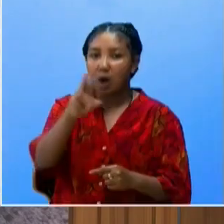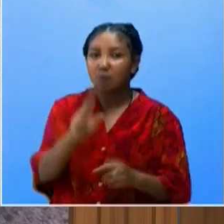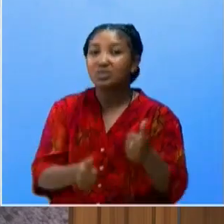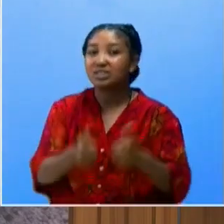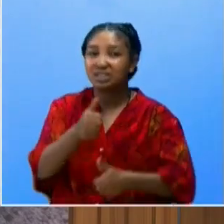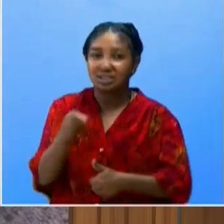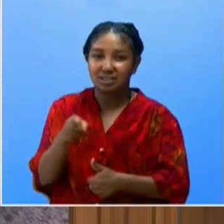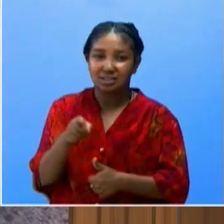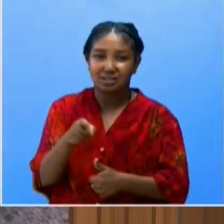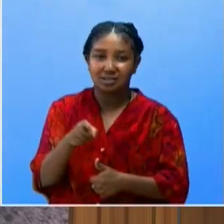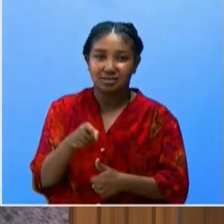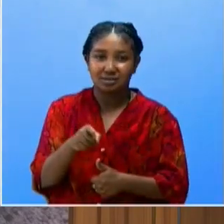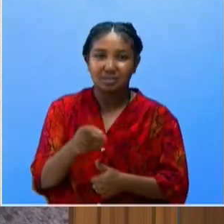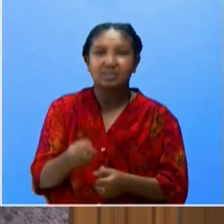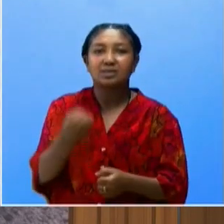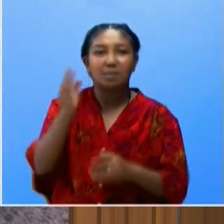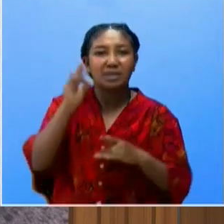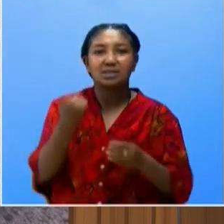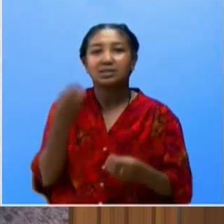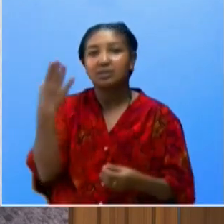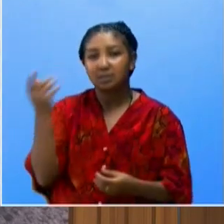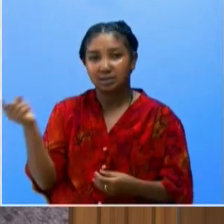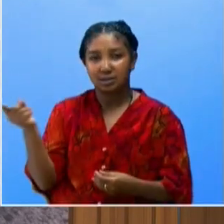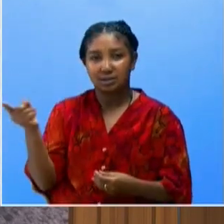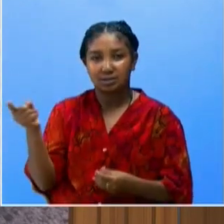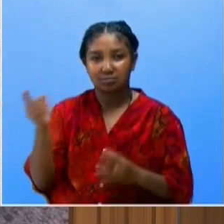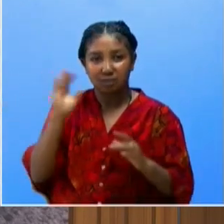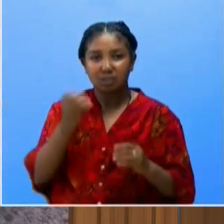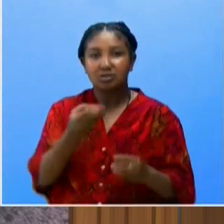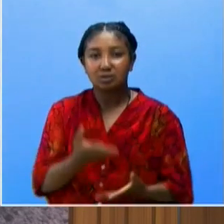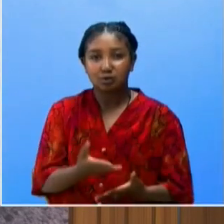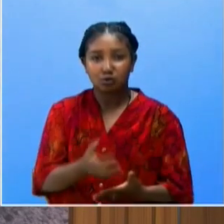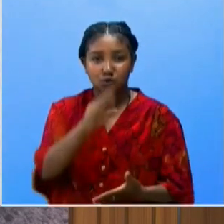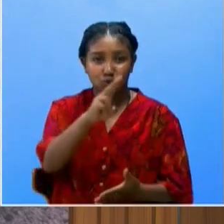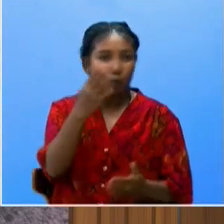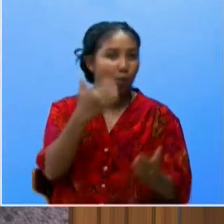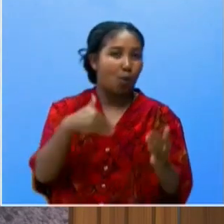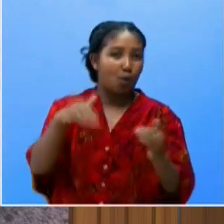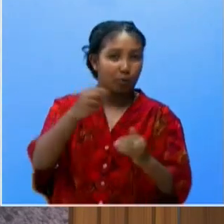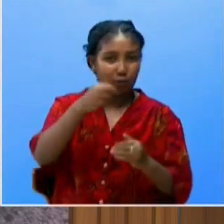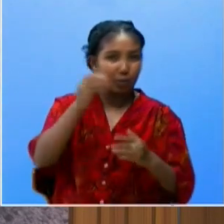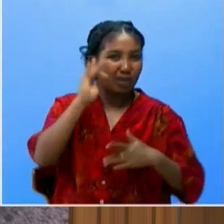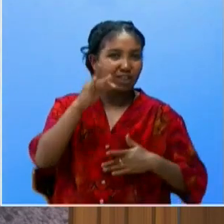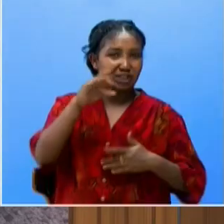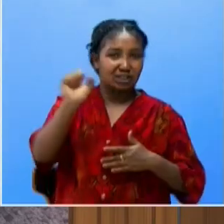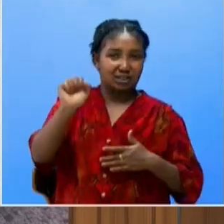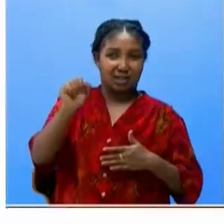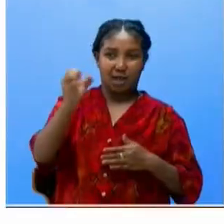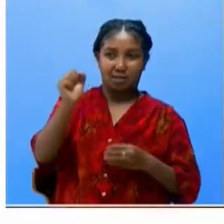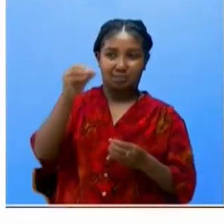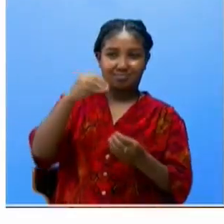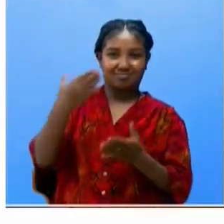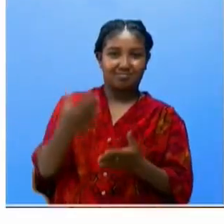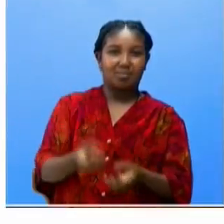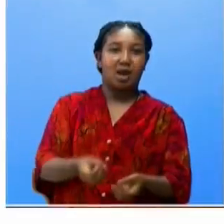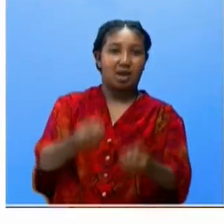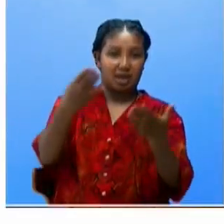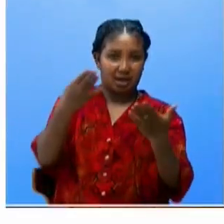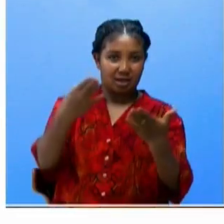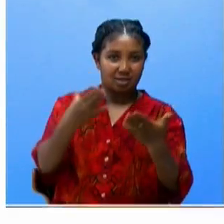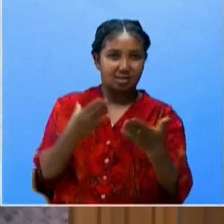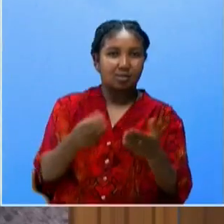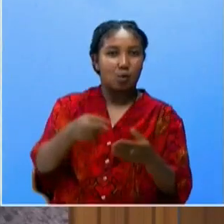where. How many patients? 2 or more. So we have to use